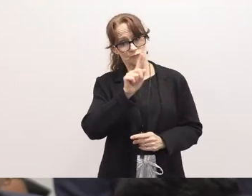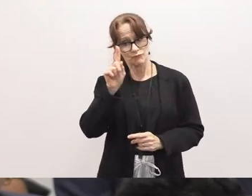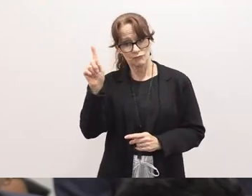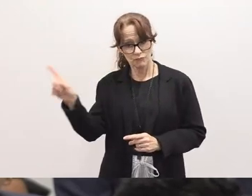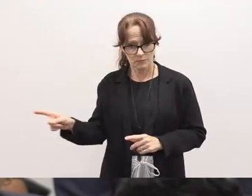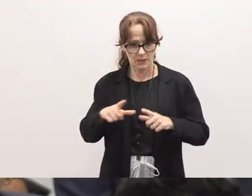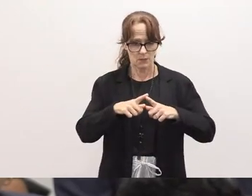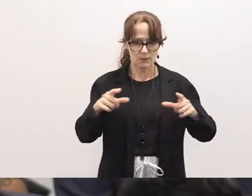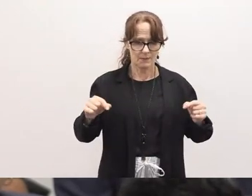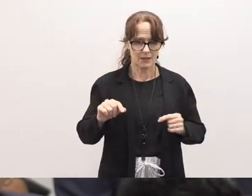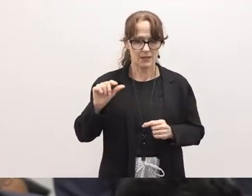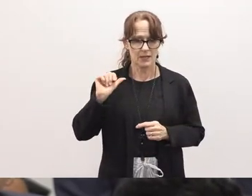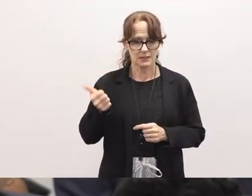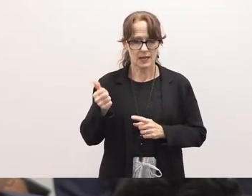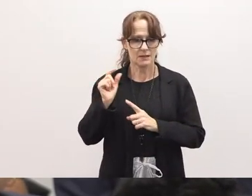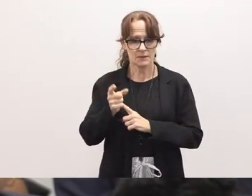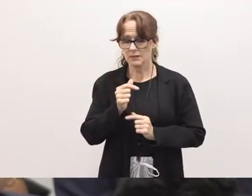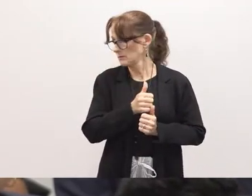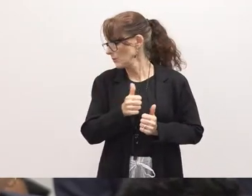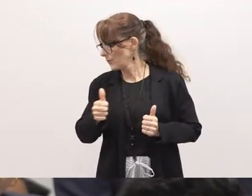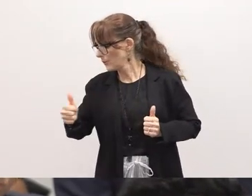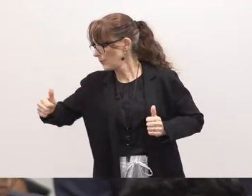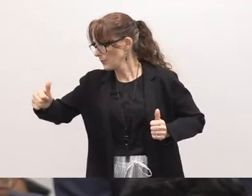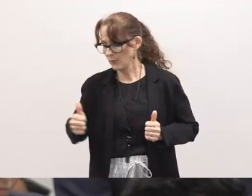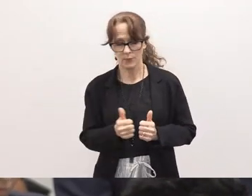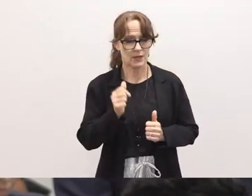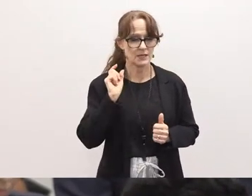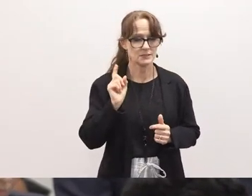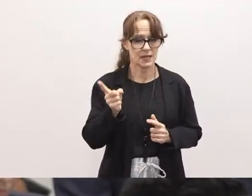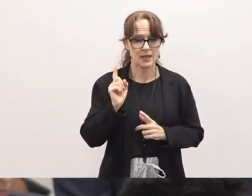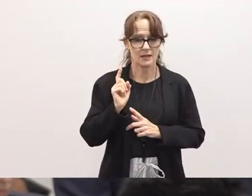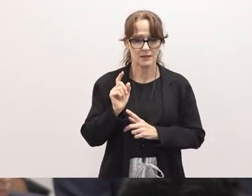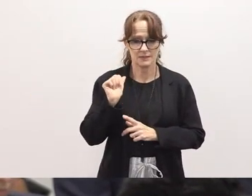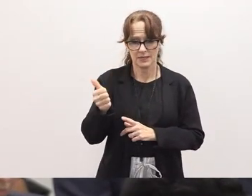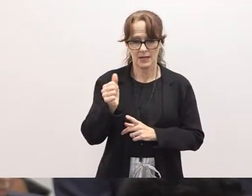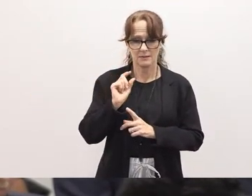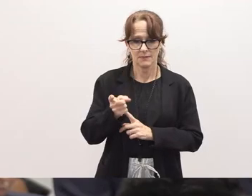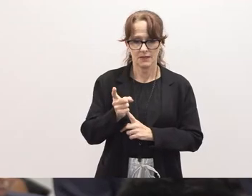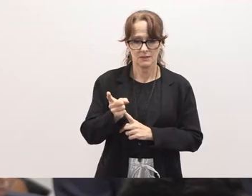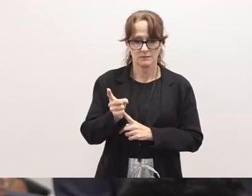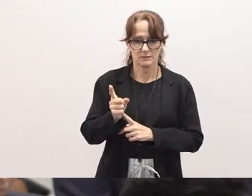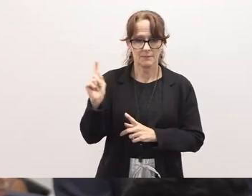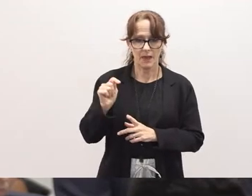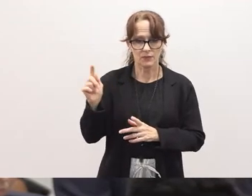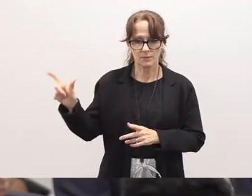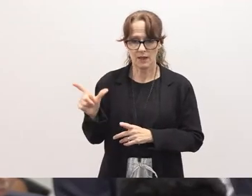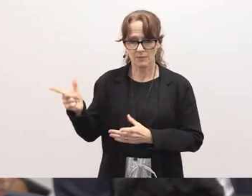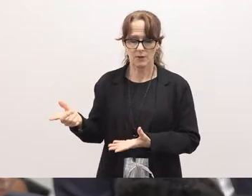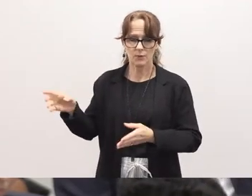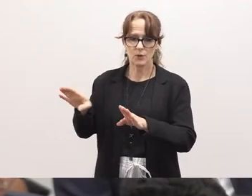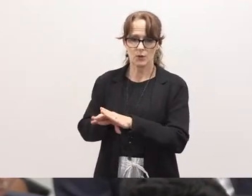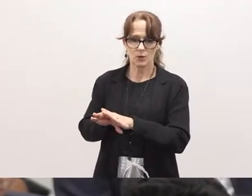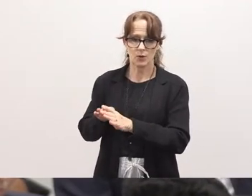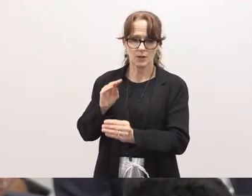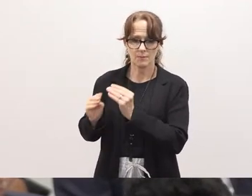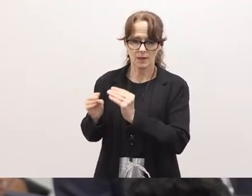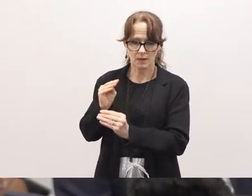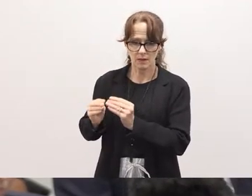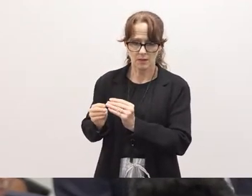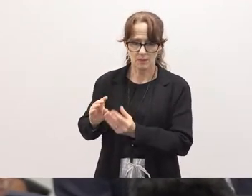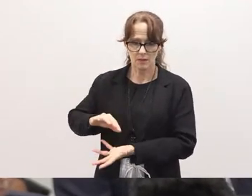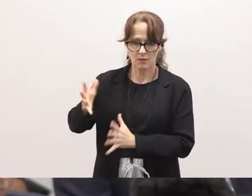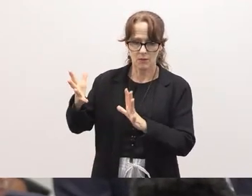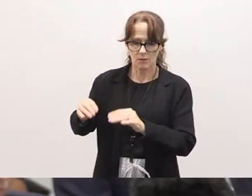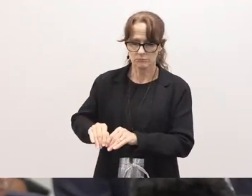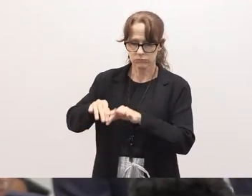with a pass and 10 minutes to do my business. With 10 minutes on the clock, I went to one near the library. However, it was closed due to maintenance problems of